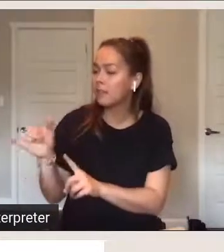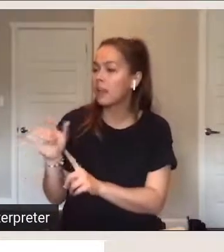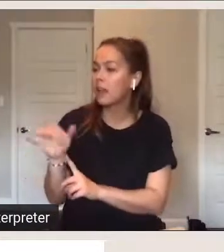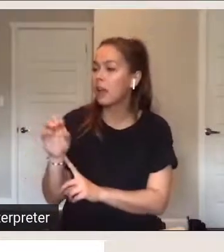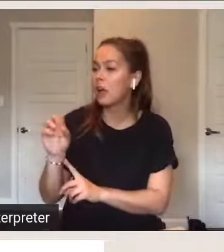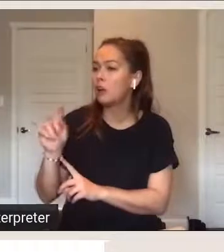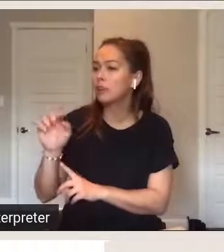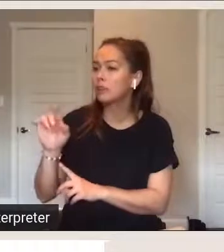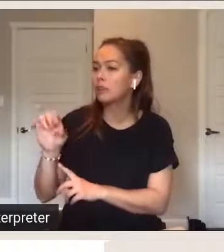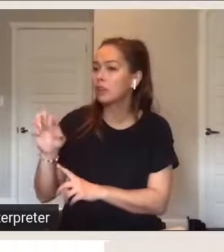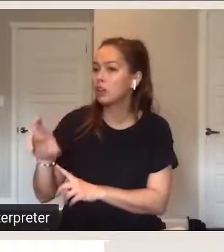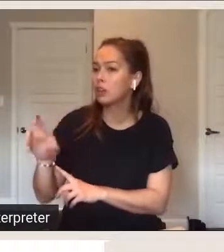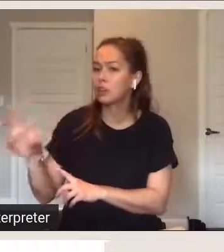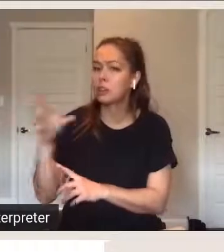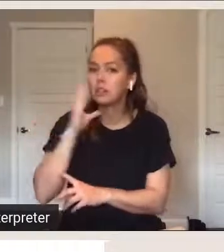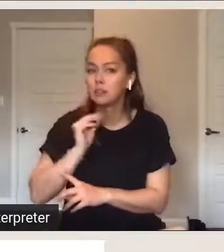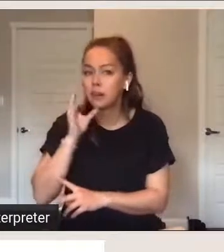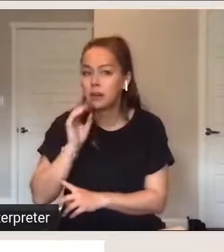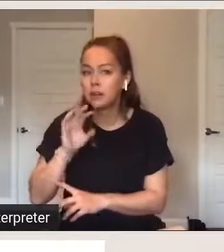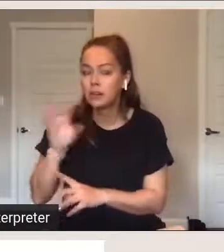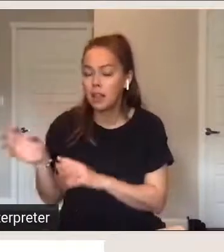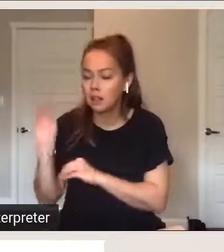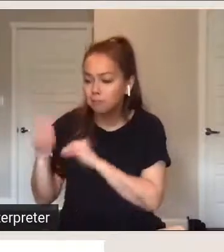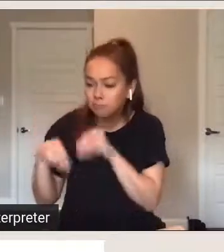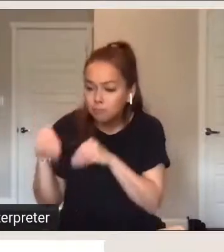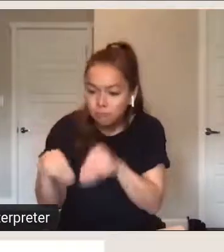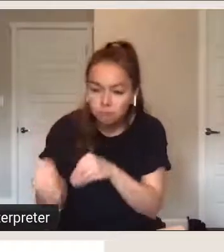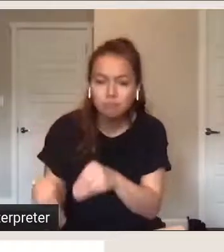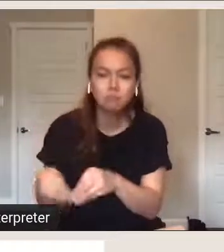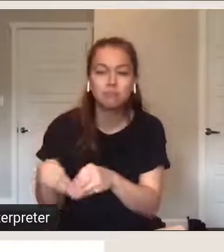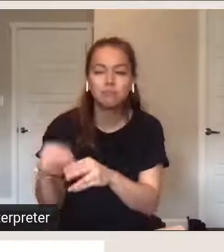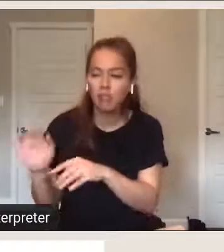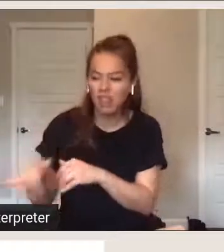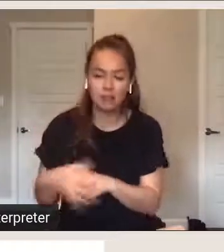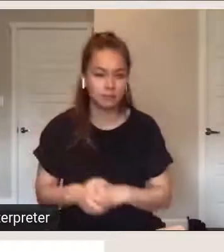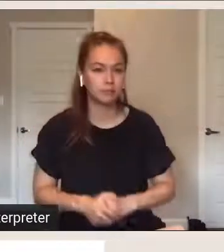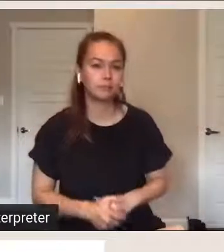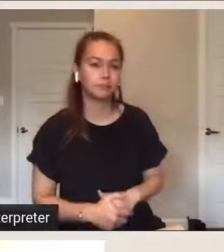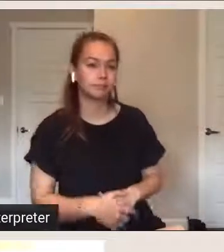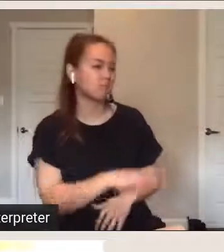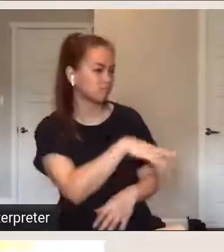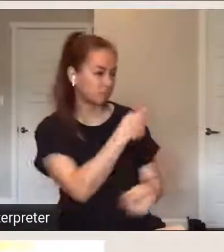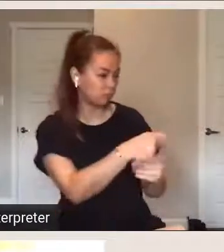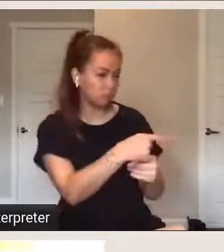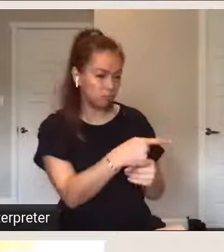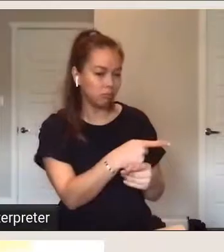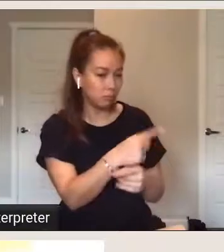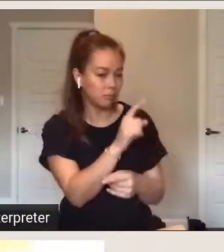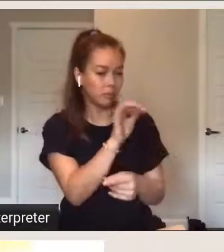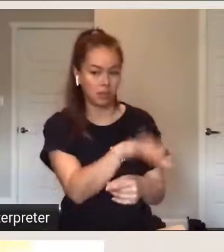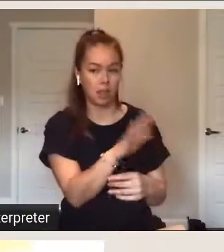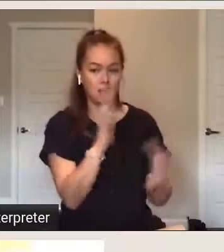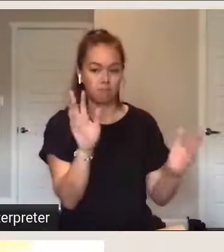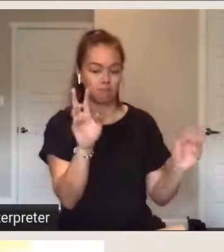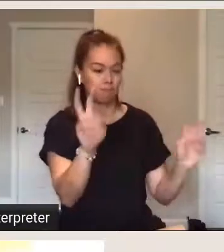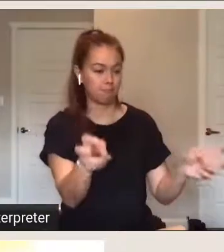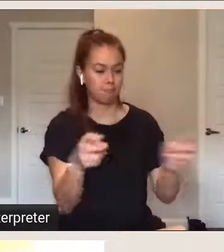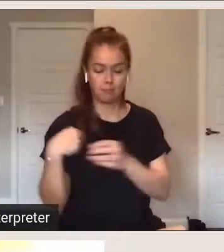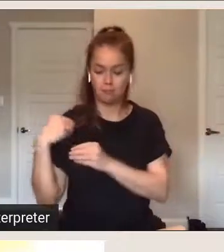kind okay. of experience. Yeah, packaging yeah, so, of knowledge. So it's this tradition that